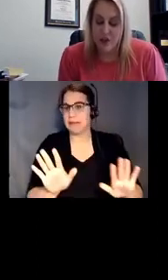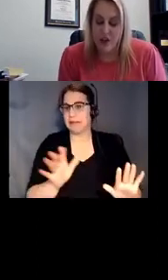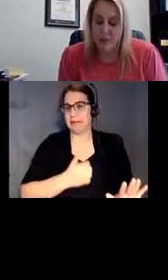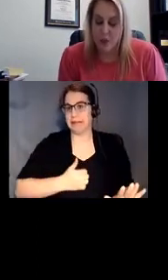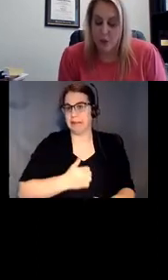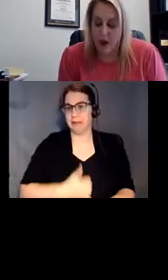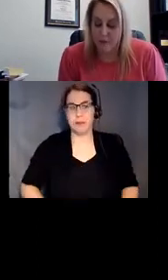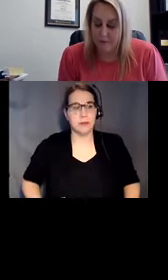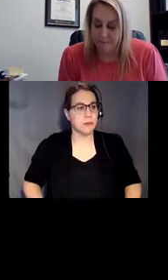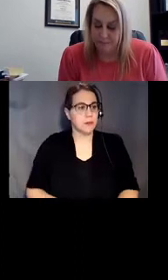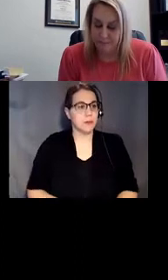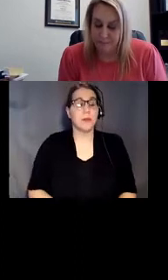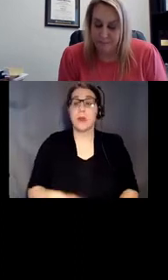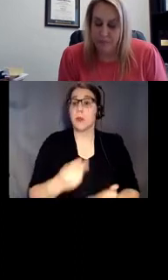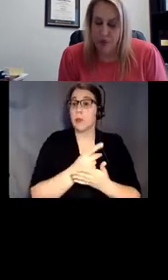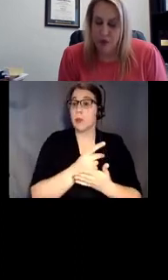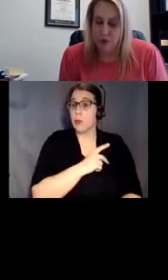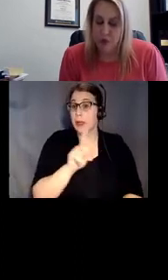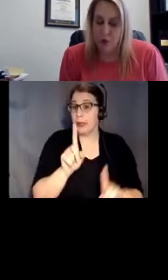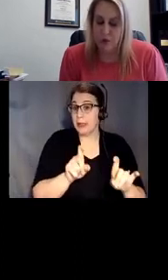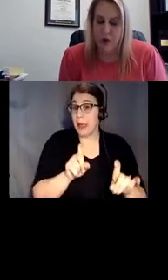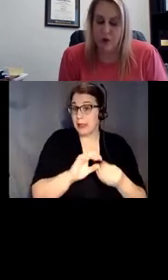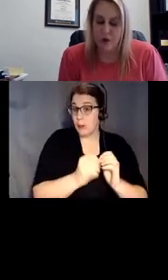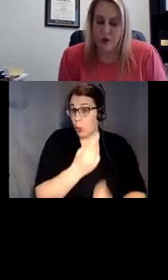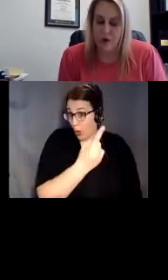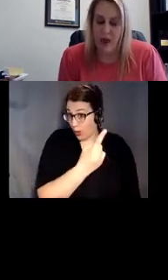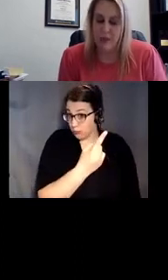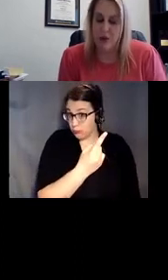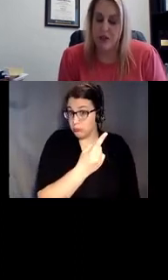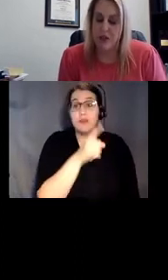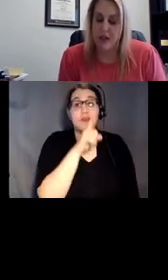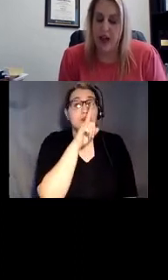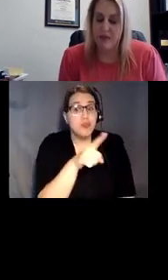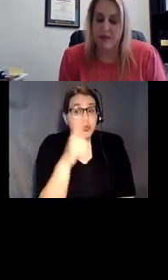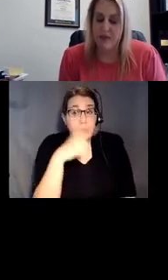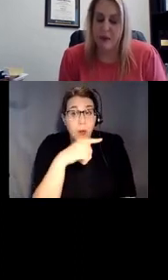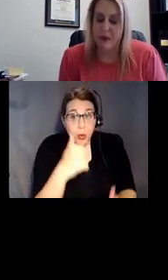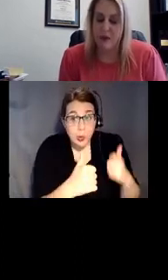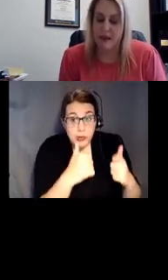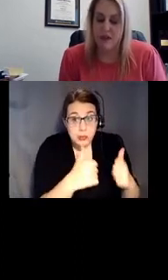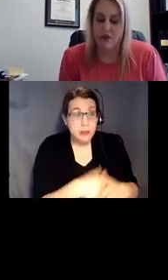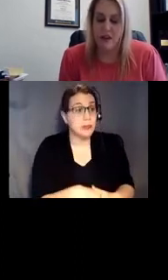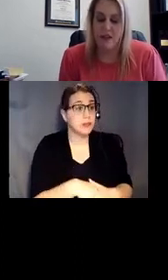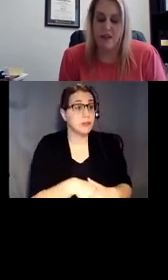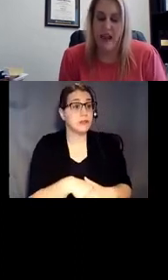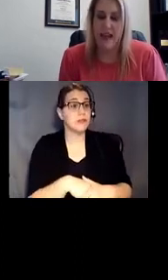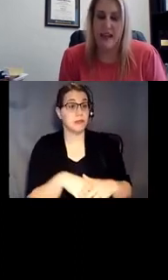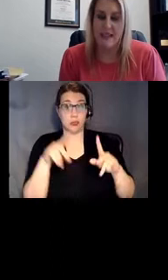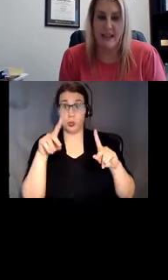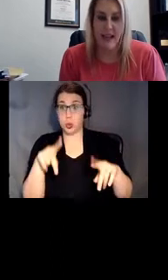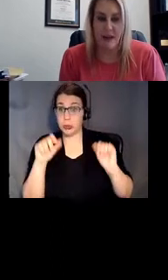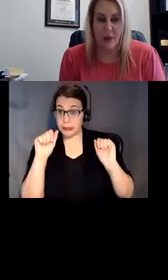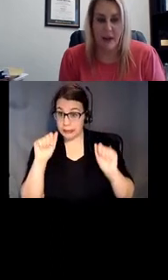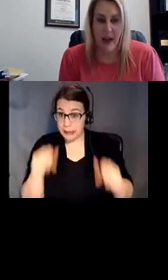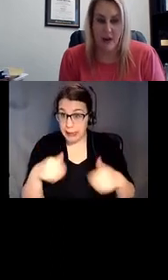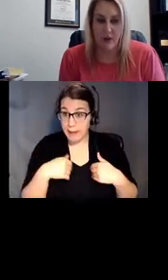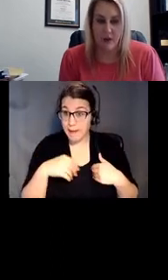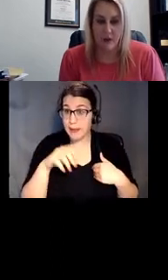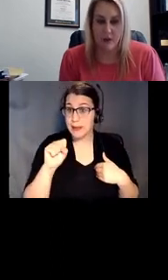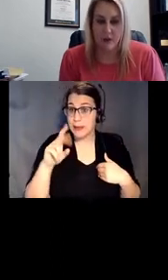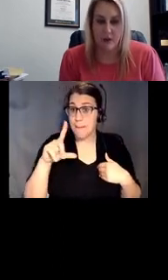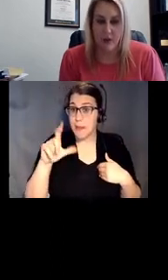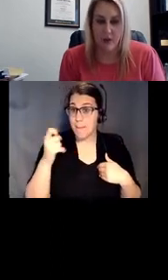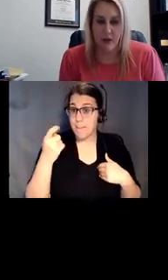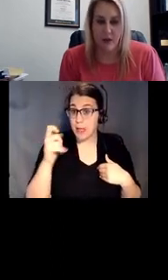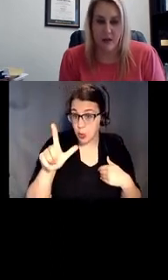pretest question number 1, true or false? A person can have a supplemental needs trust and an ABLE